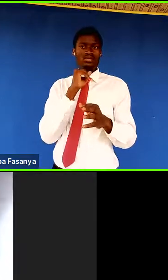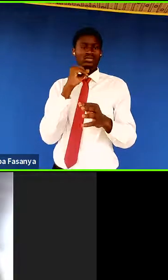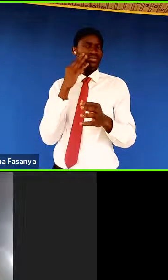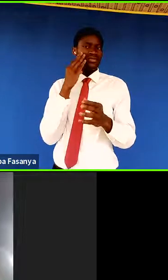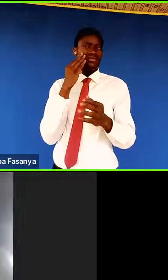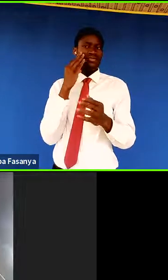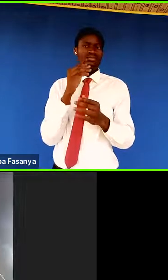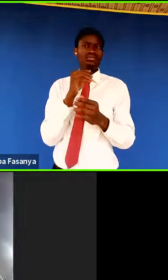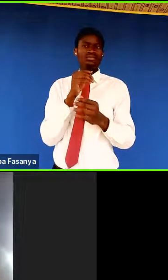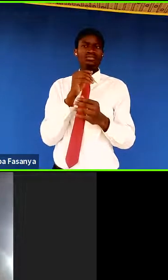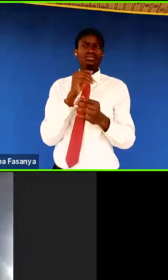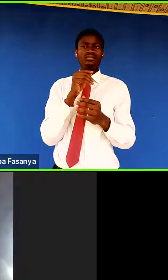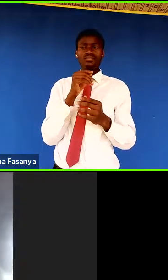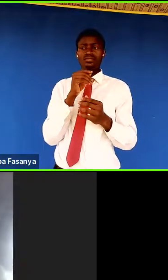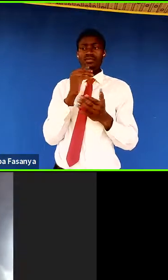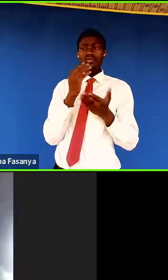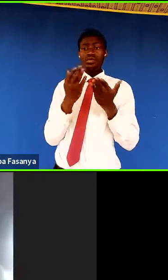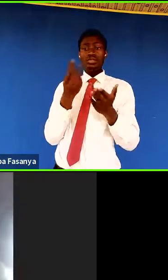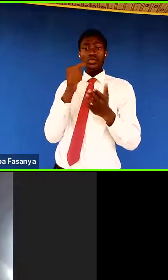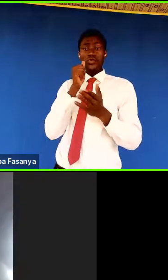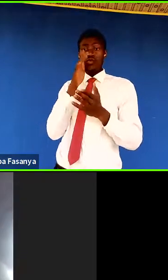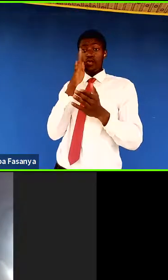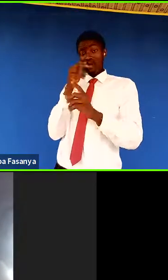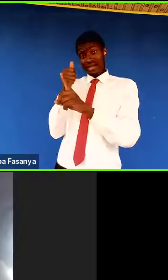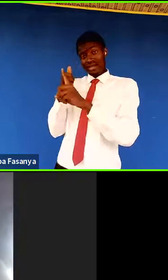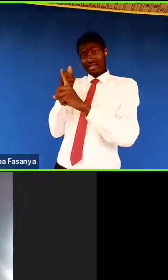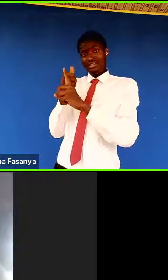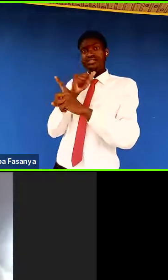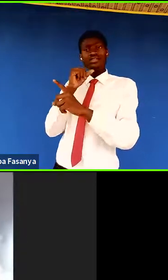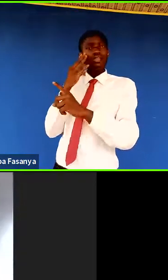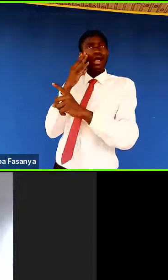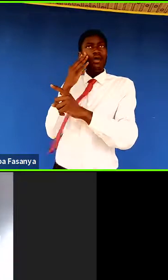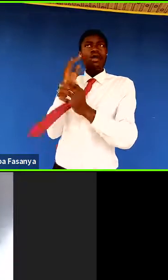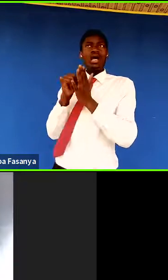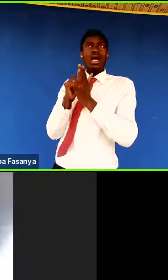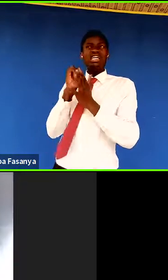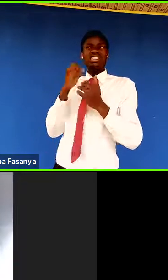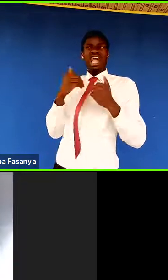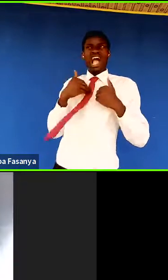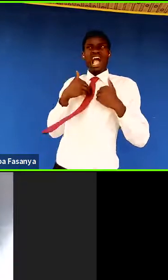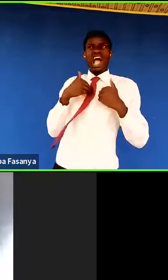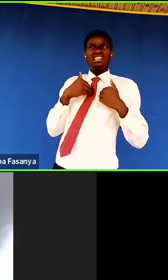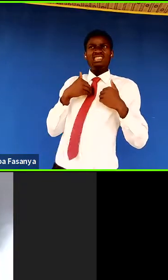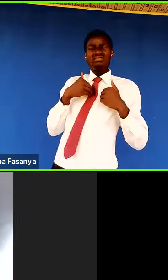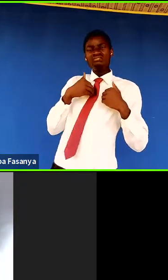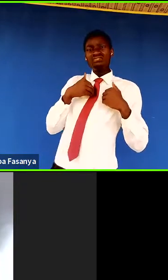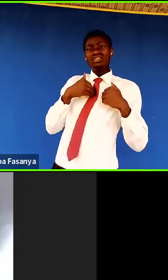The woman is not aware that she has the infection, and as a result,